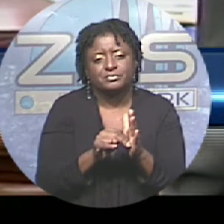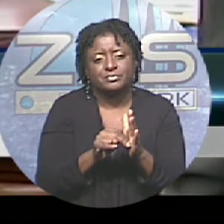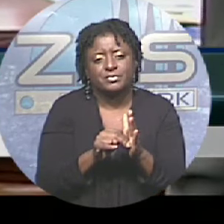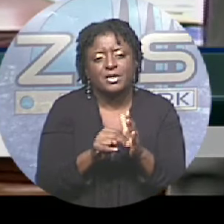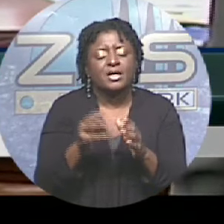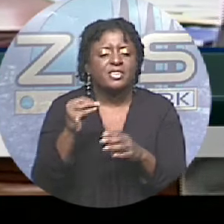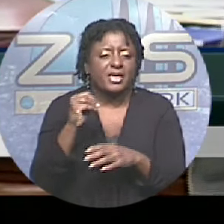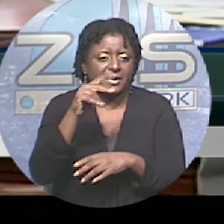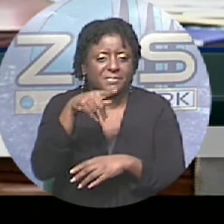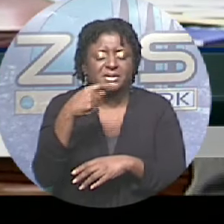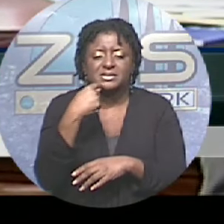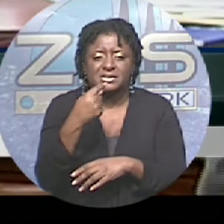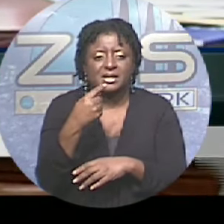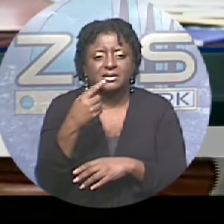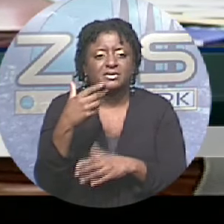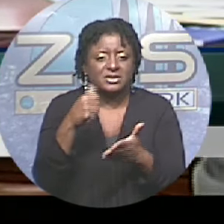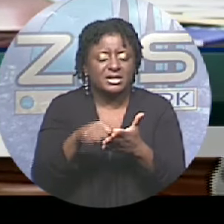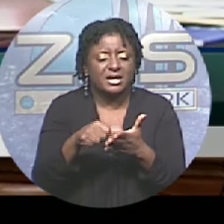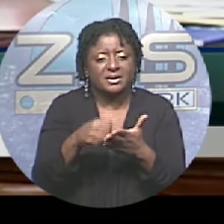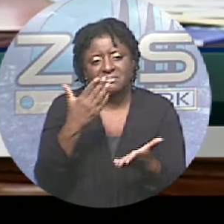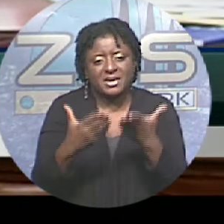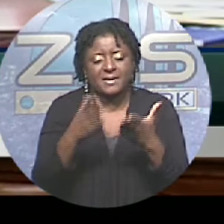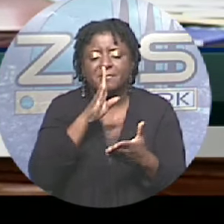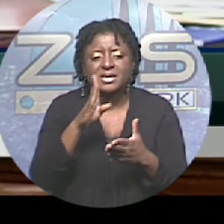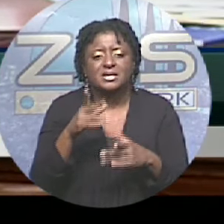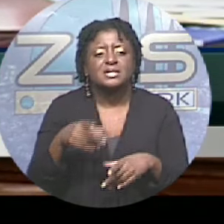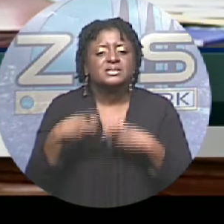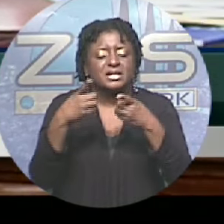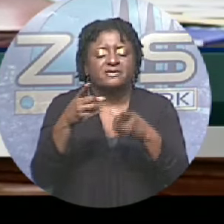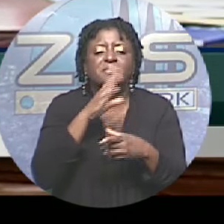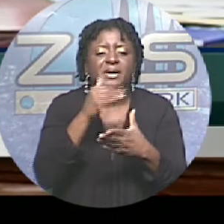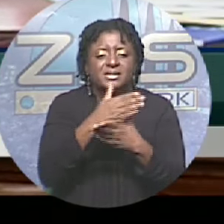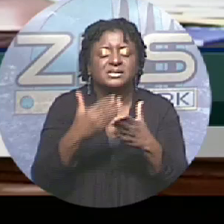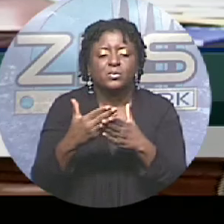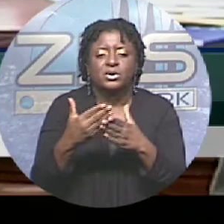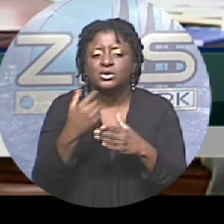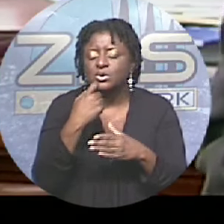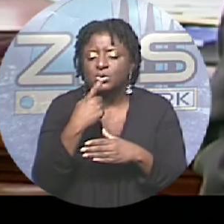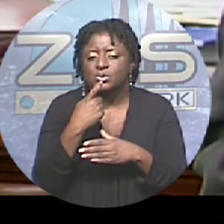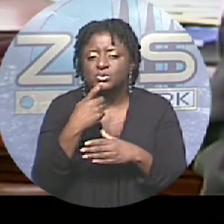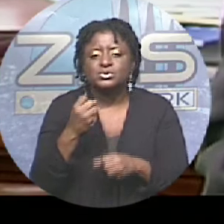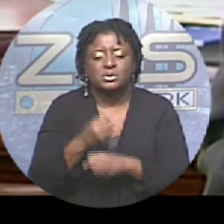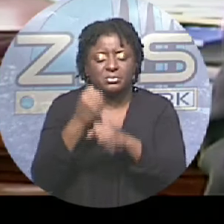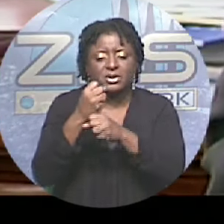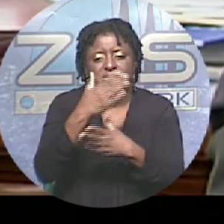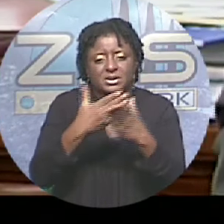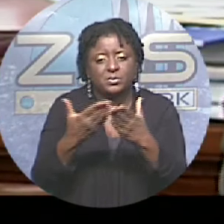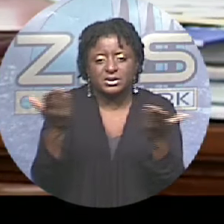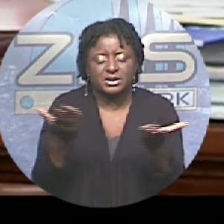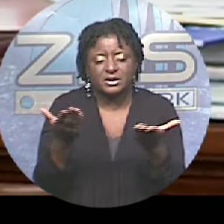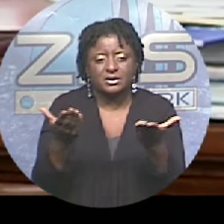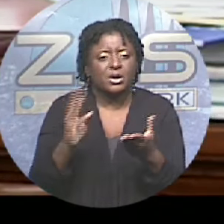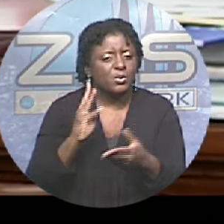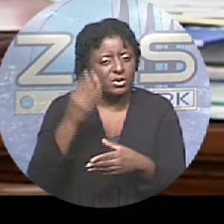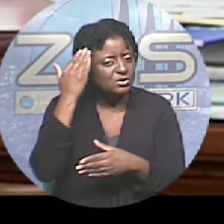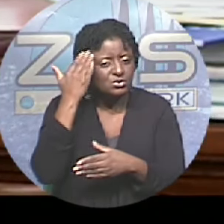written by someone who supports someone in this House. That's the type of thing that we want to avoid. We don't know